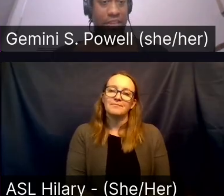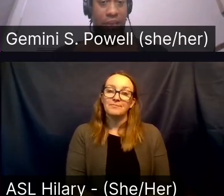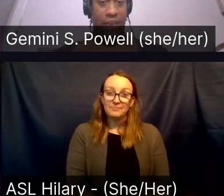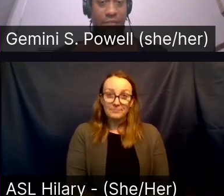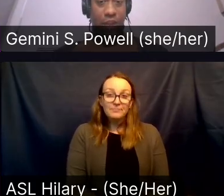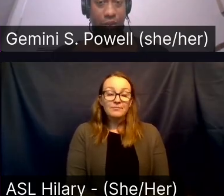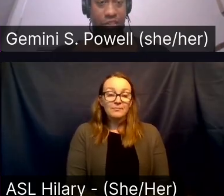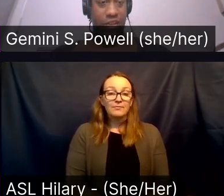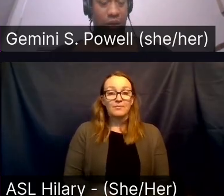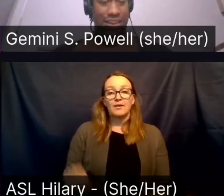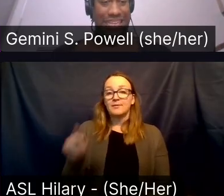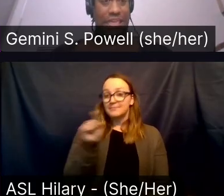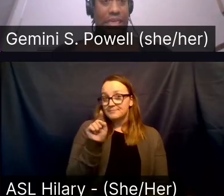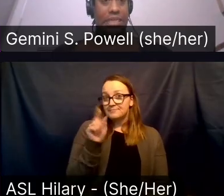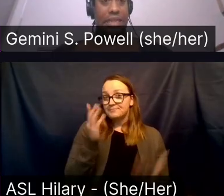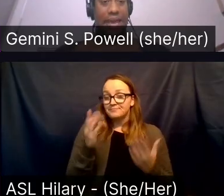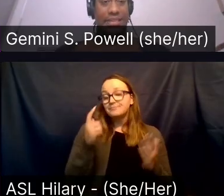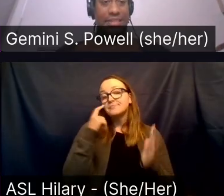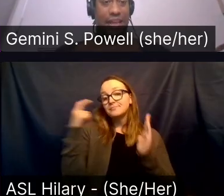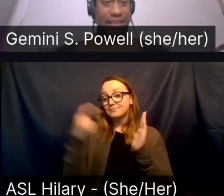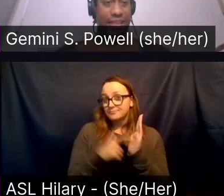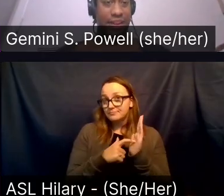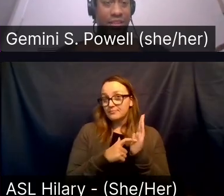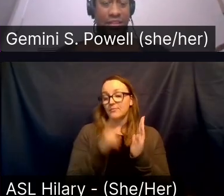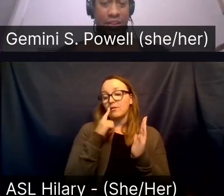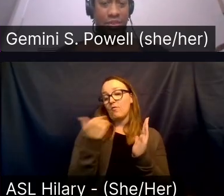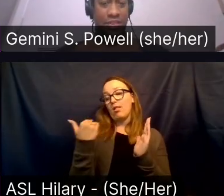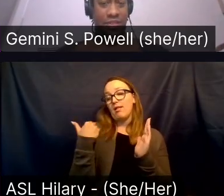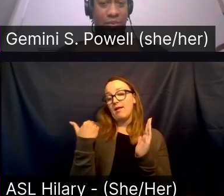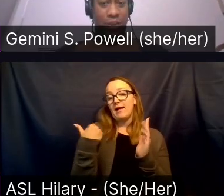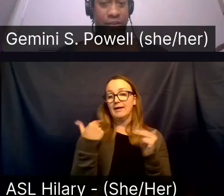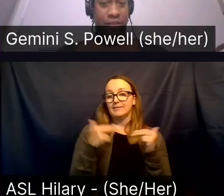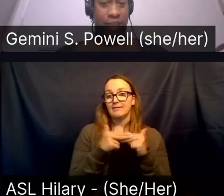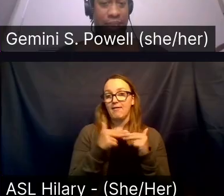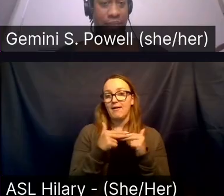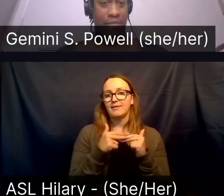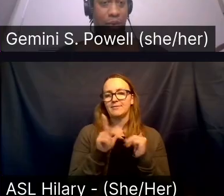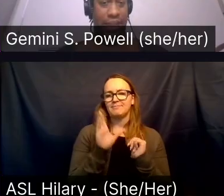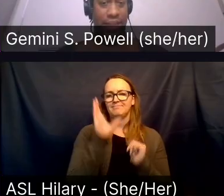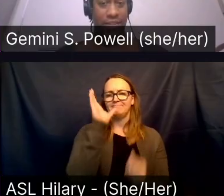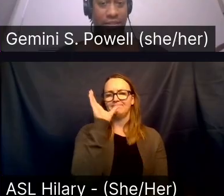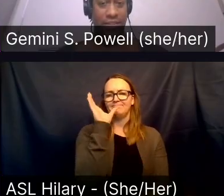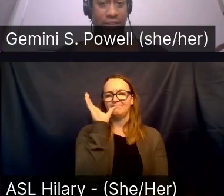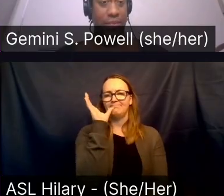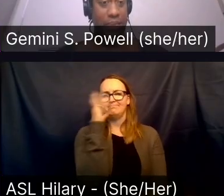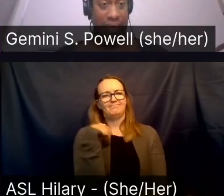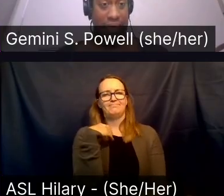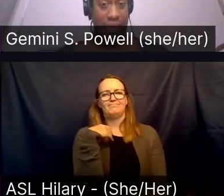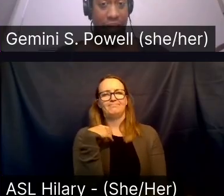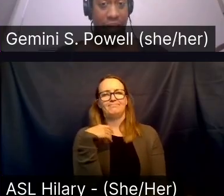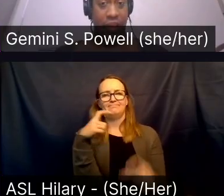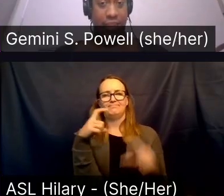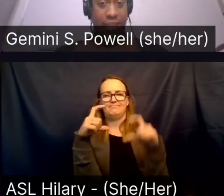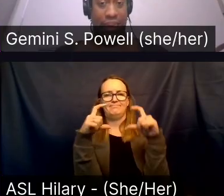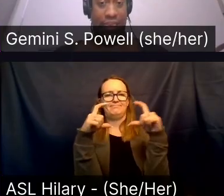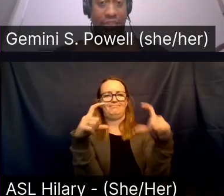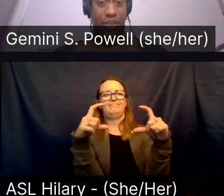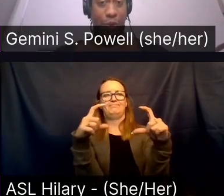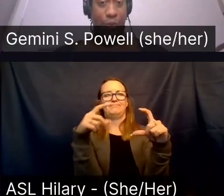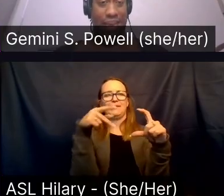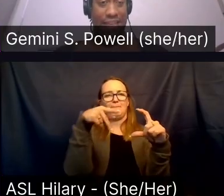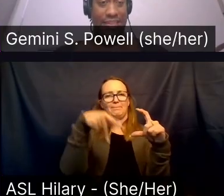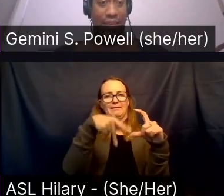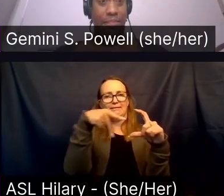Now, you guys may have noticed on the last slide there was this weird thing in brackets. There was a P. That